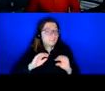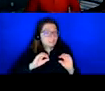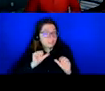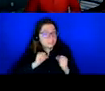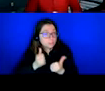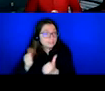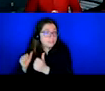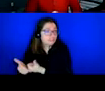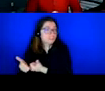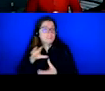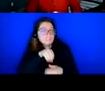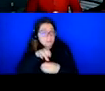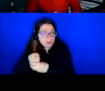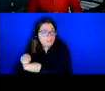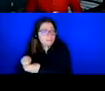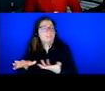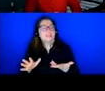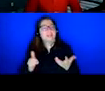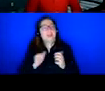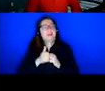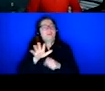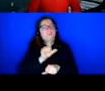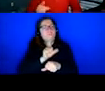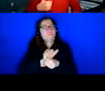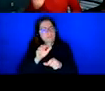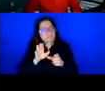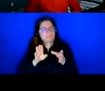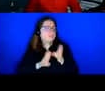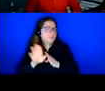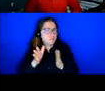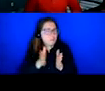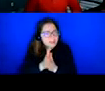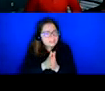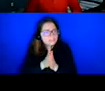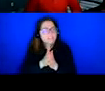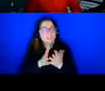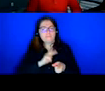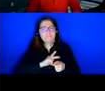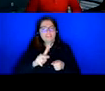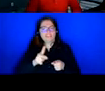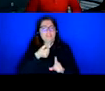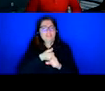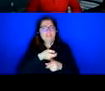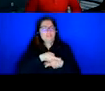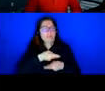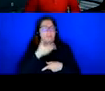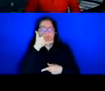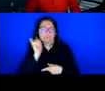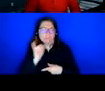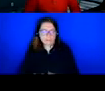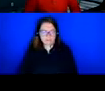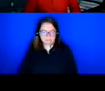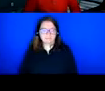well? Think about how you're developing your passions at work. What does the professional self-care situation look like for where you are right